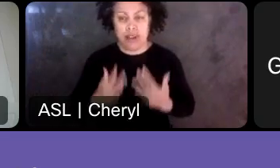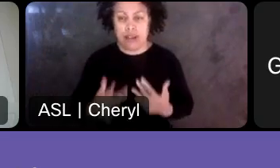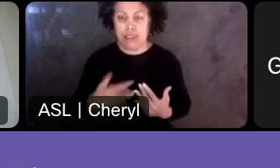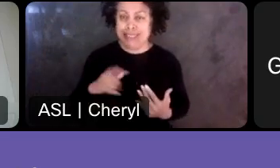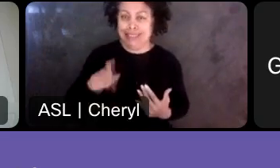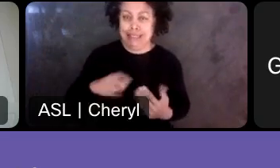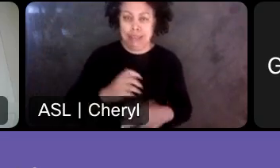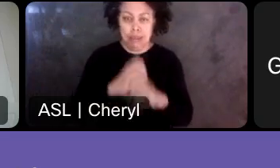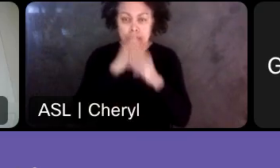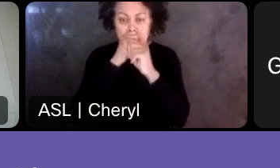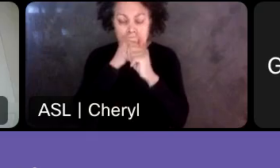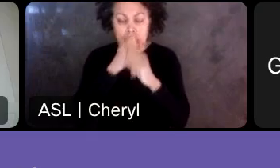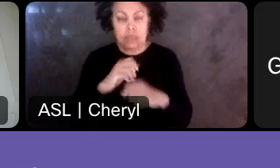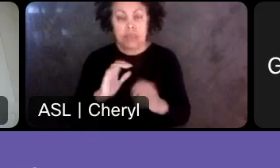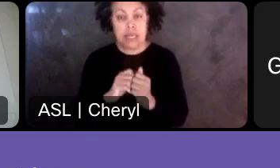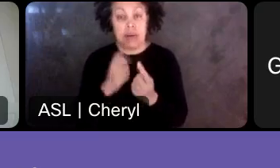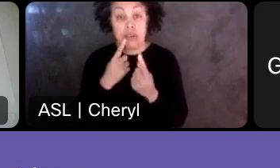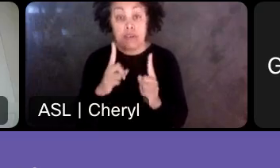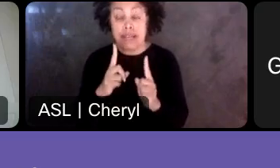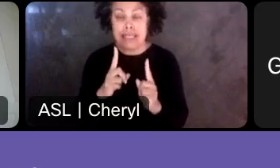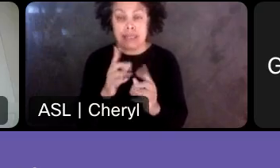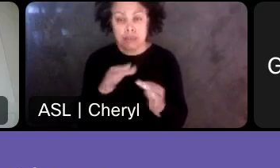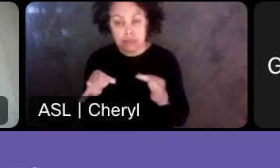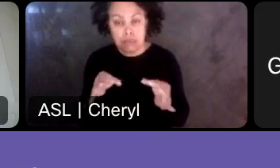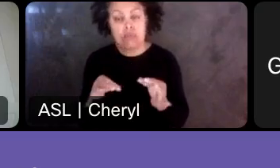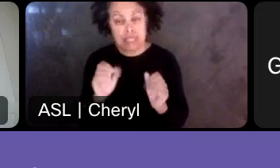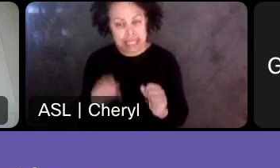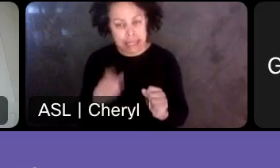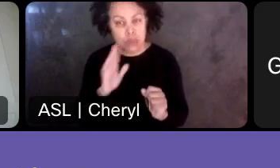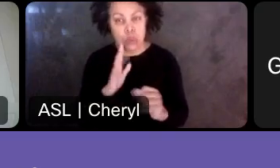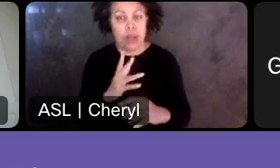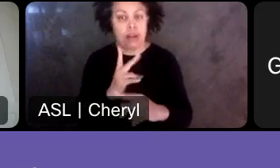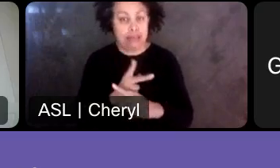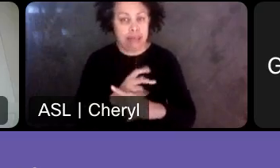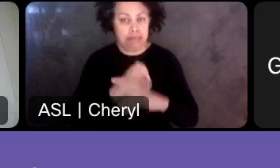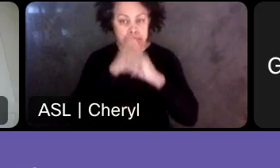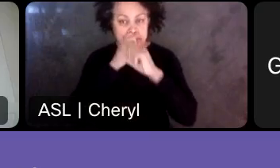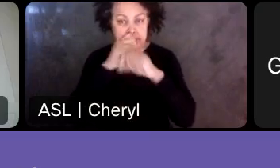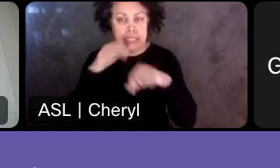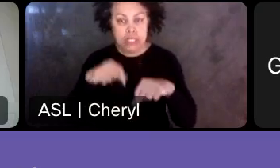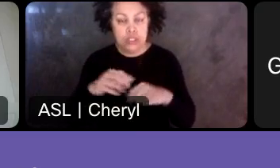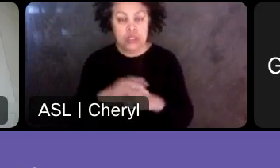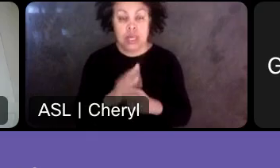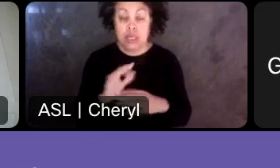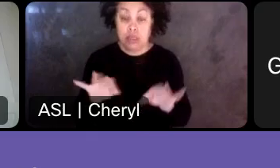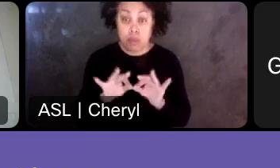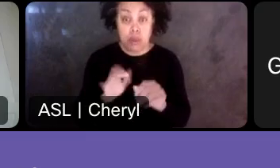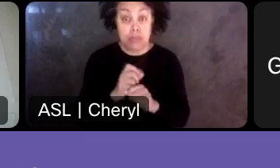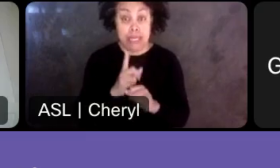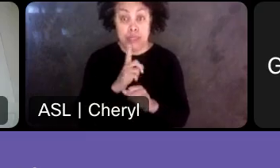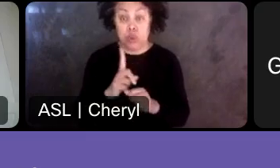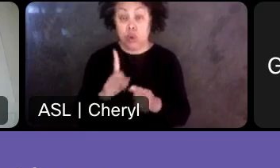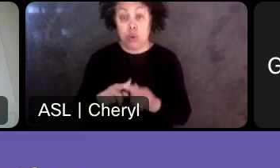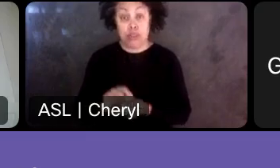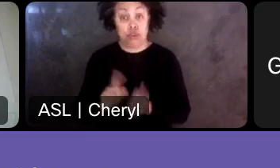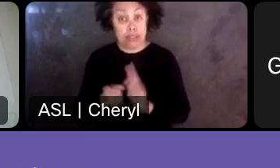to effectively communicate confidentiality, the importance of confidentiality in translation